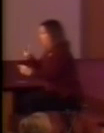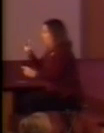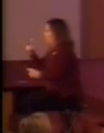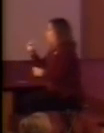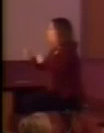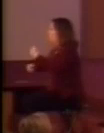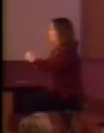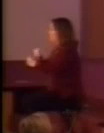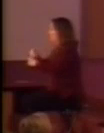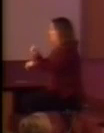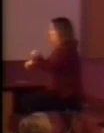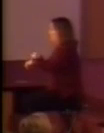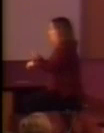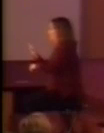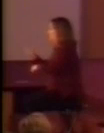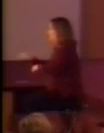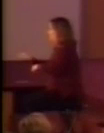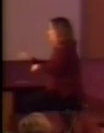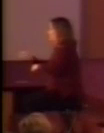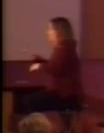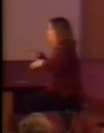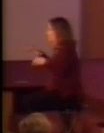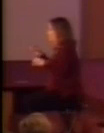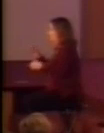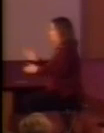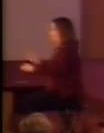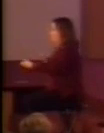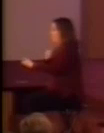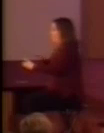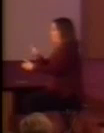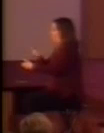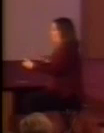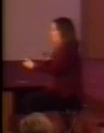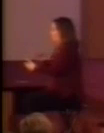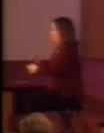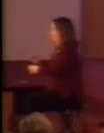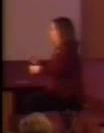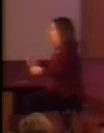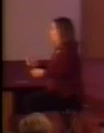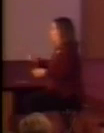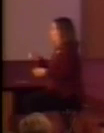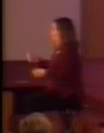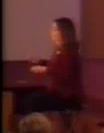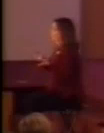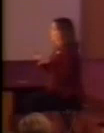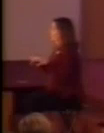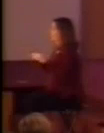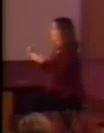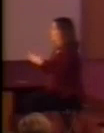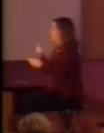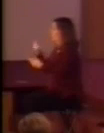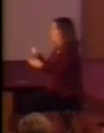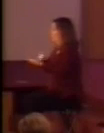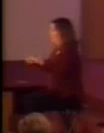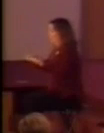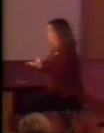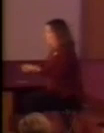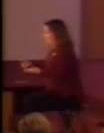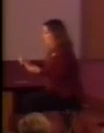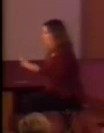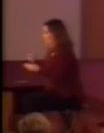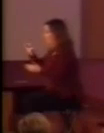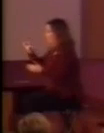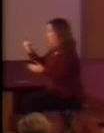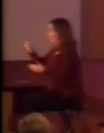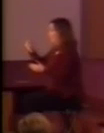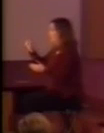period, him and his orchestra conducted, orchestrated, and performed a new cantata every week. At